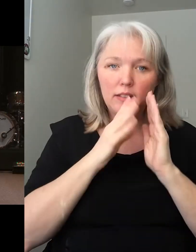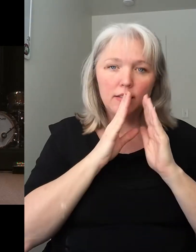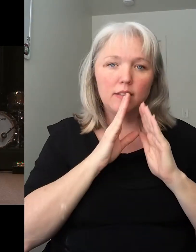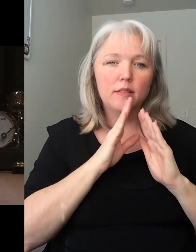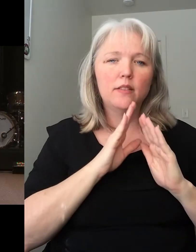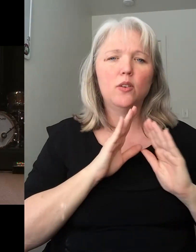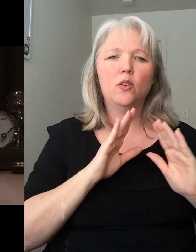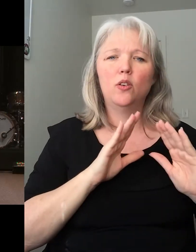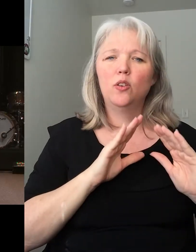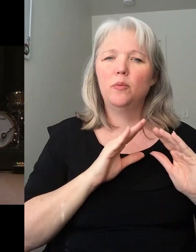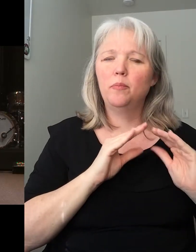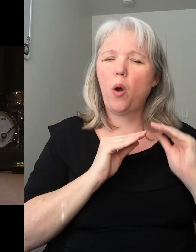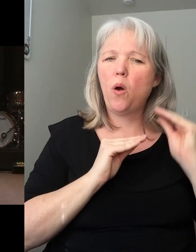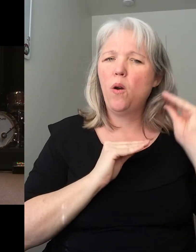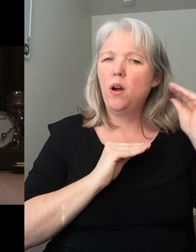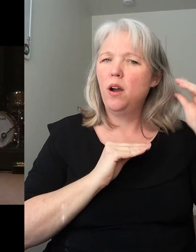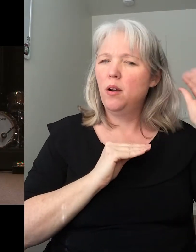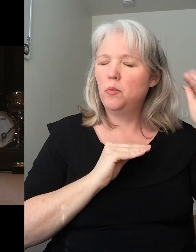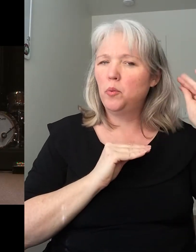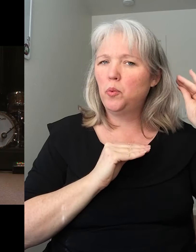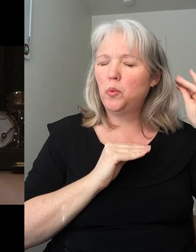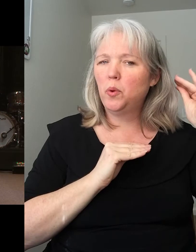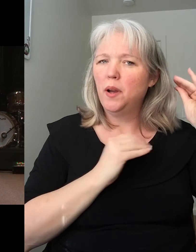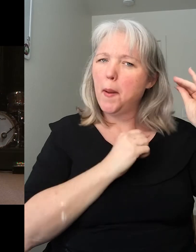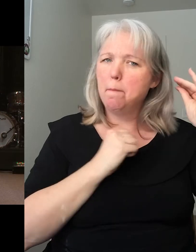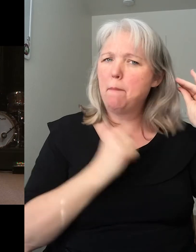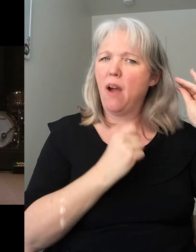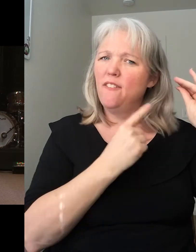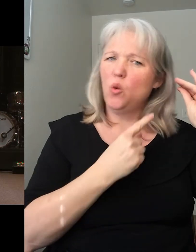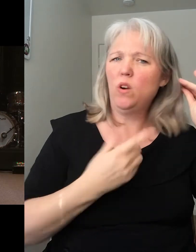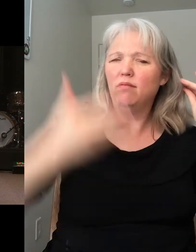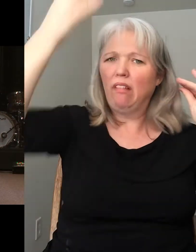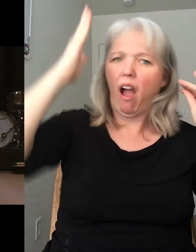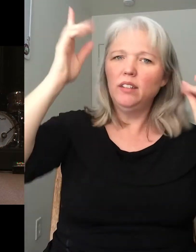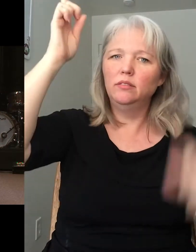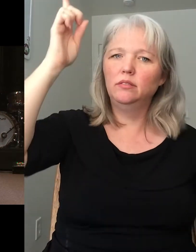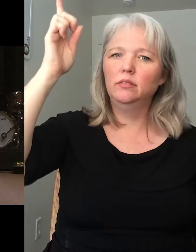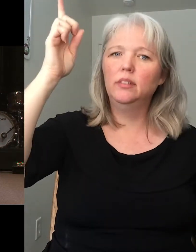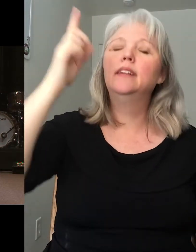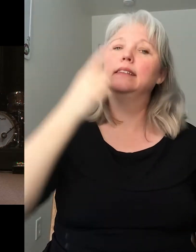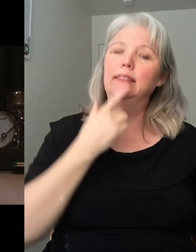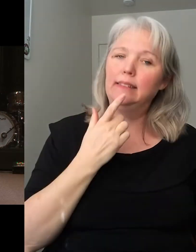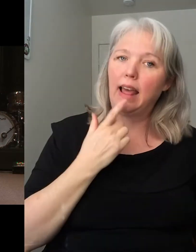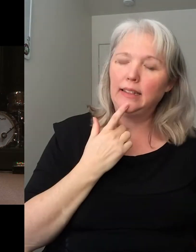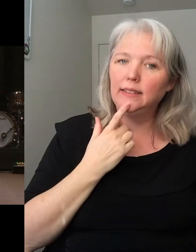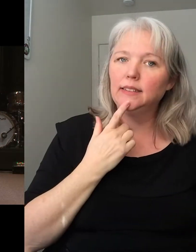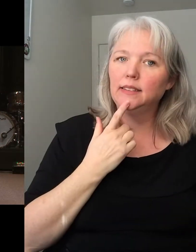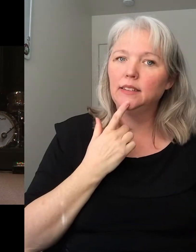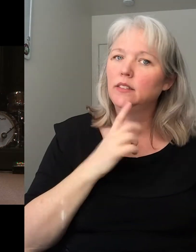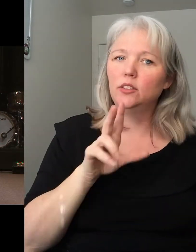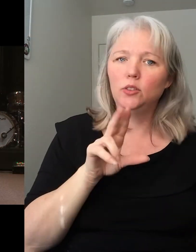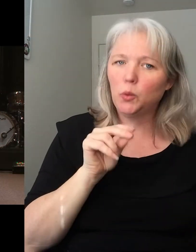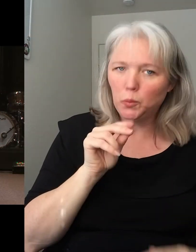the still, small, powerful voice of God that says, no,